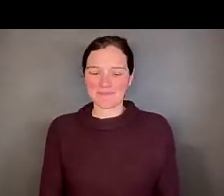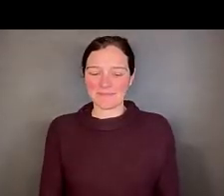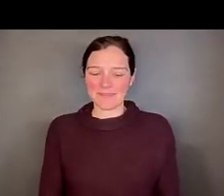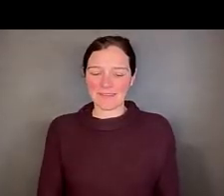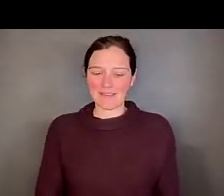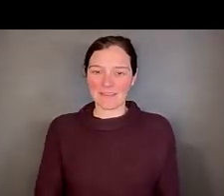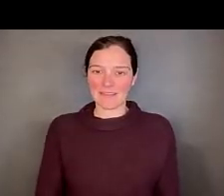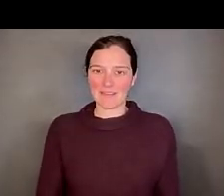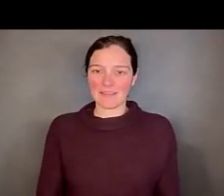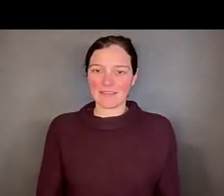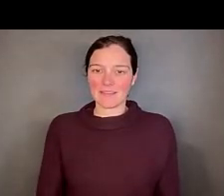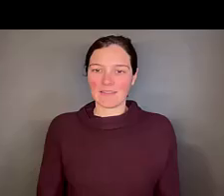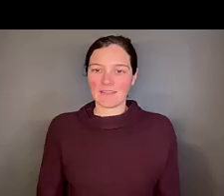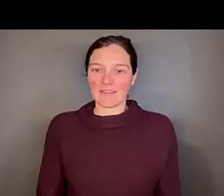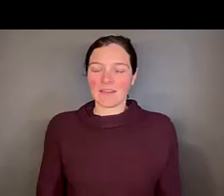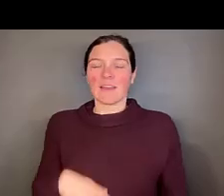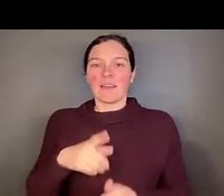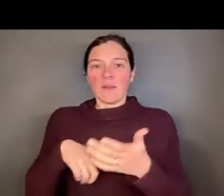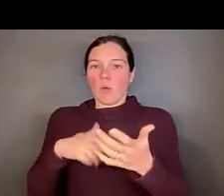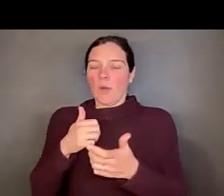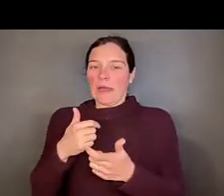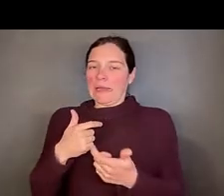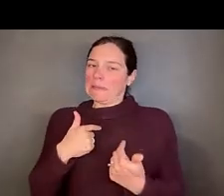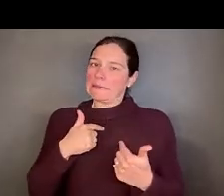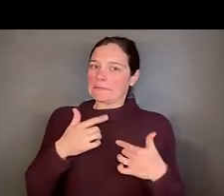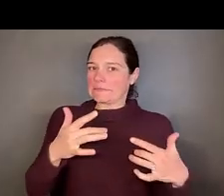I think the thing that concerns me the most